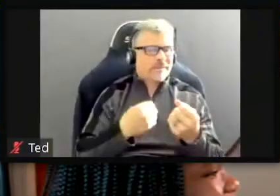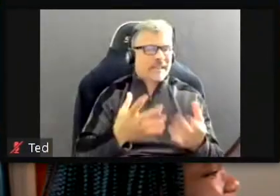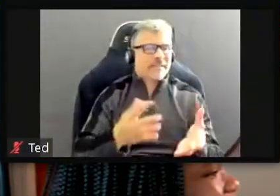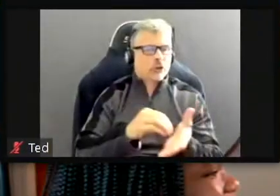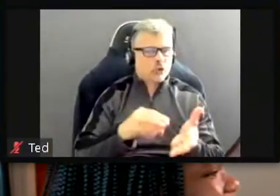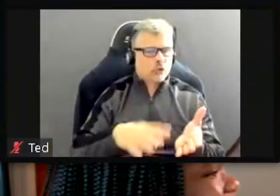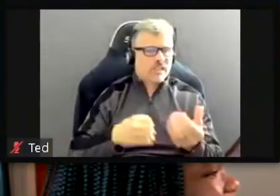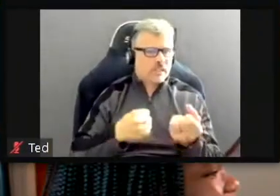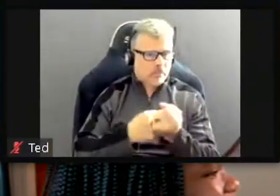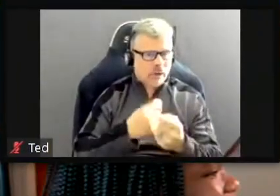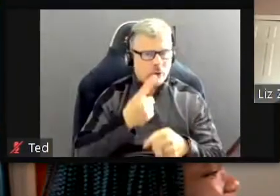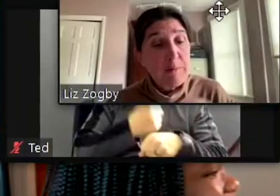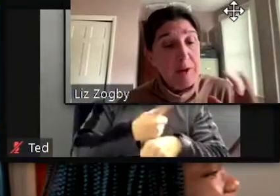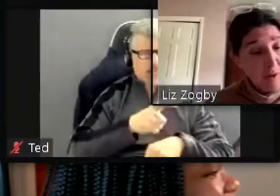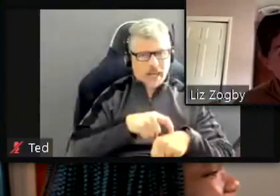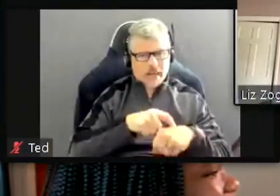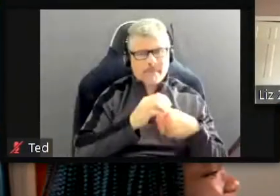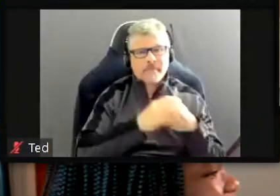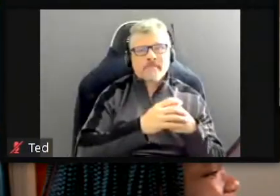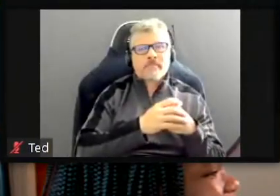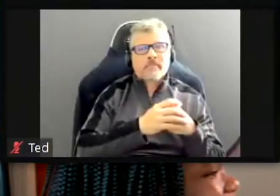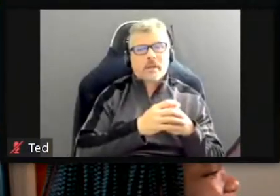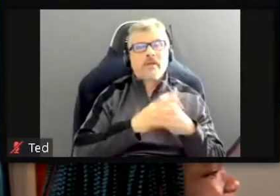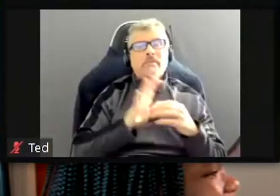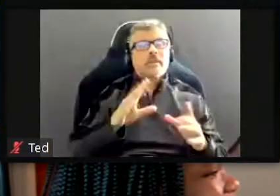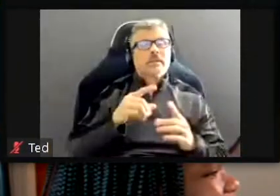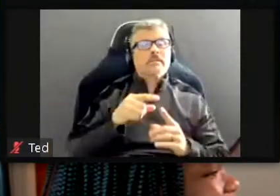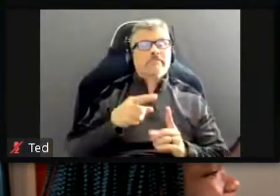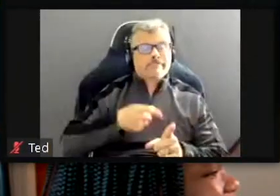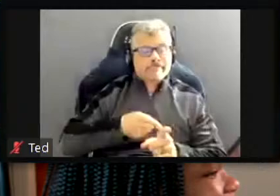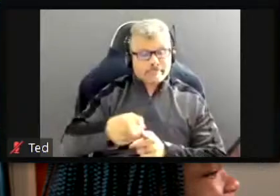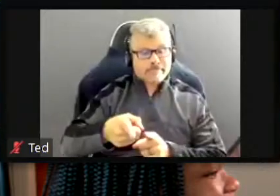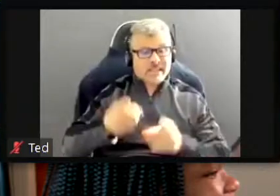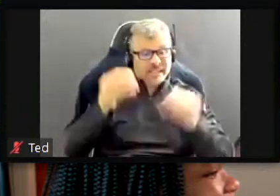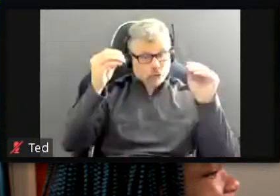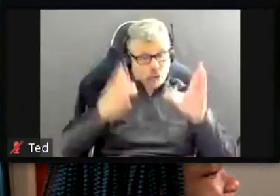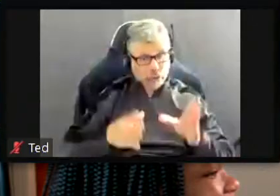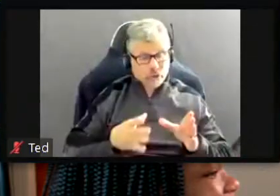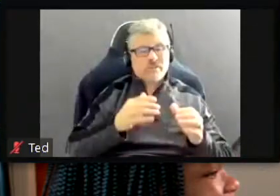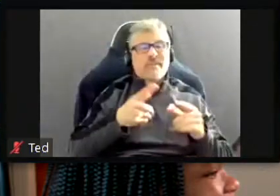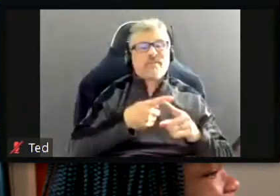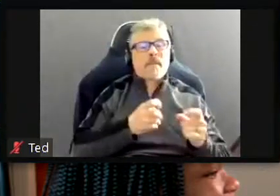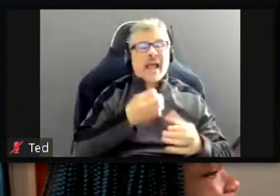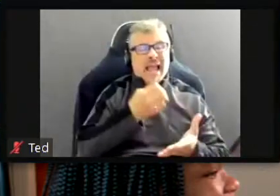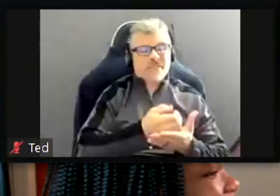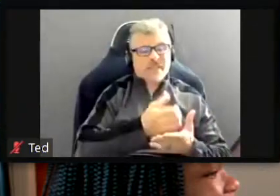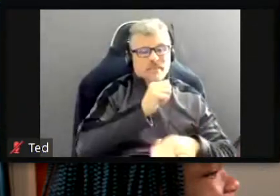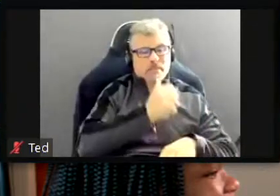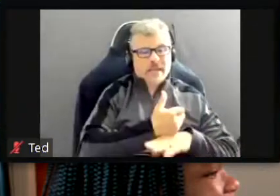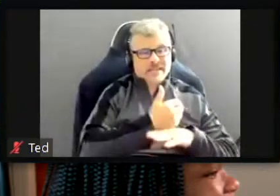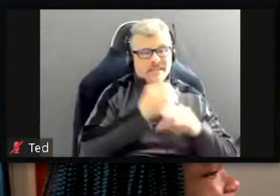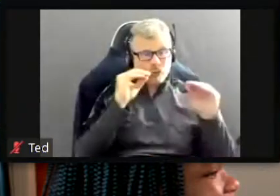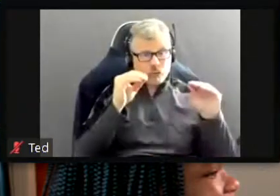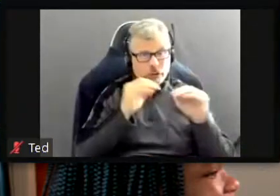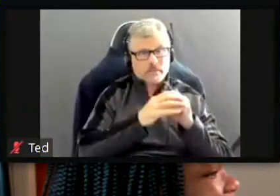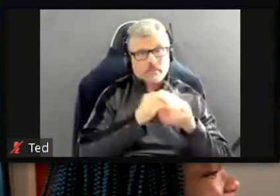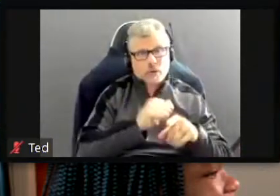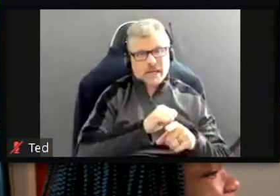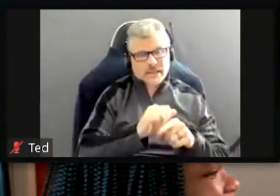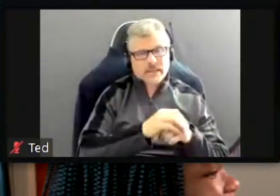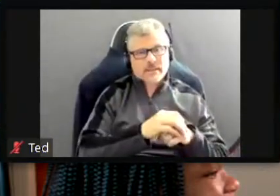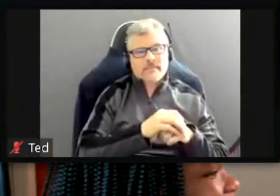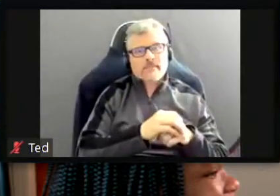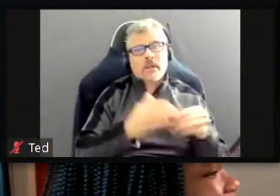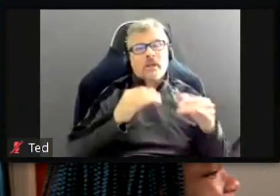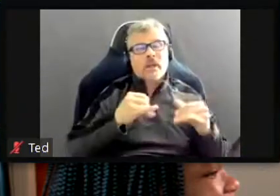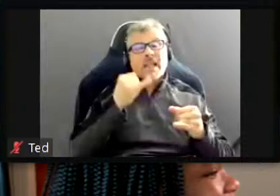time, specially designed instruction, evidence-based best practices. And then we